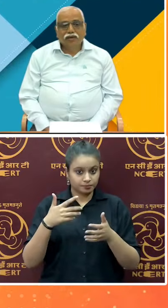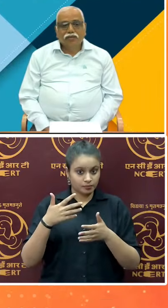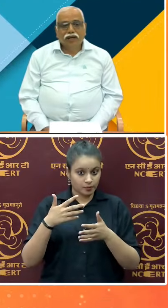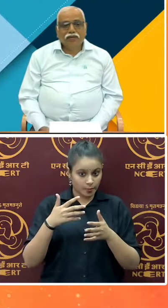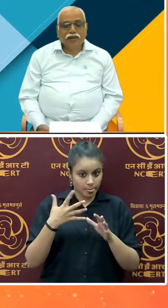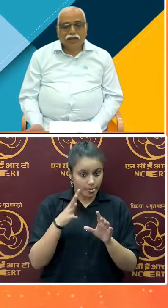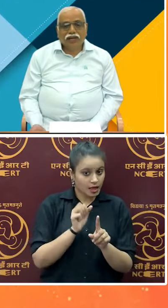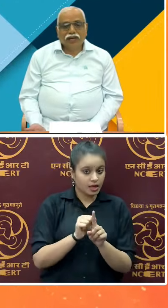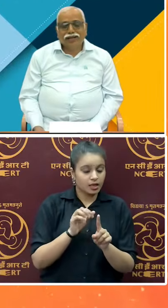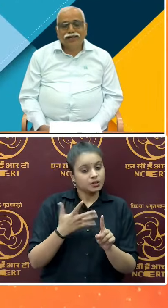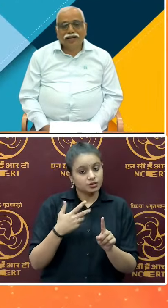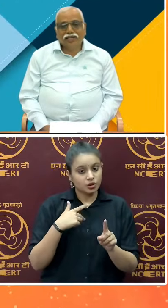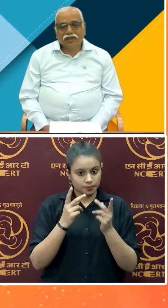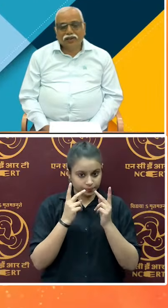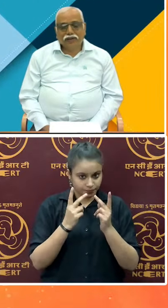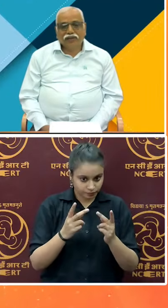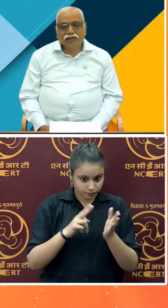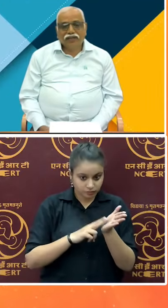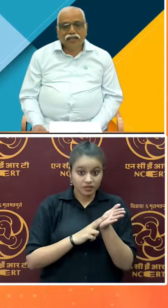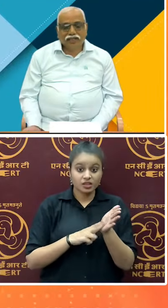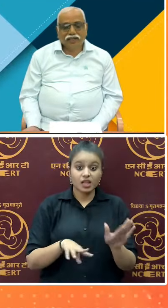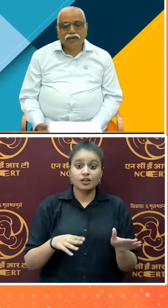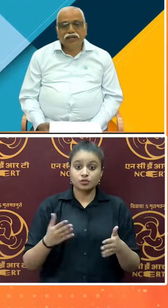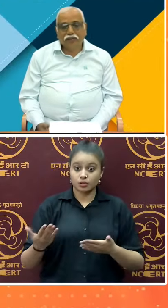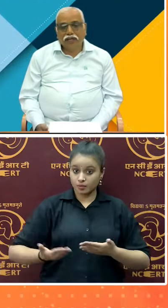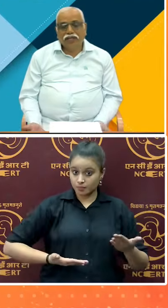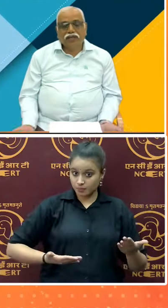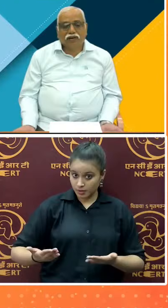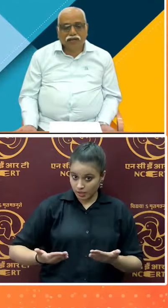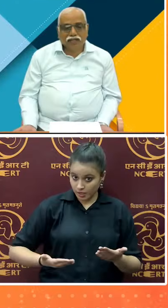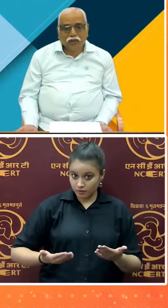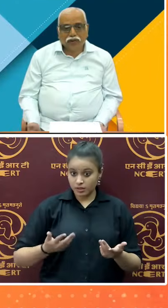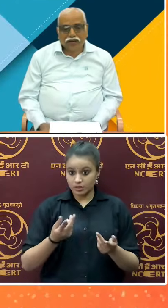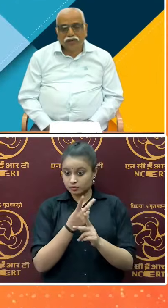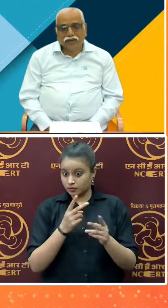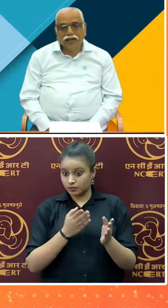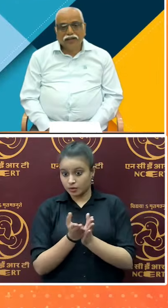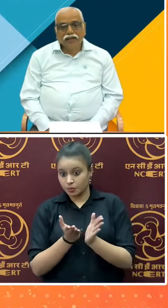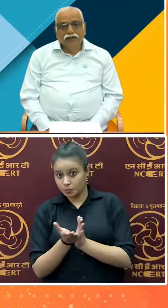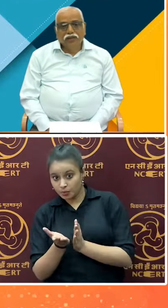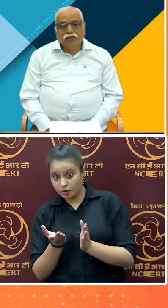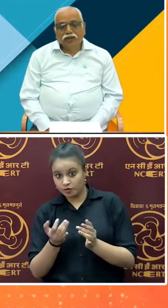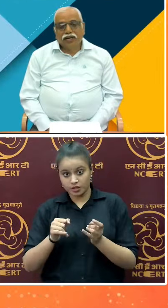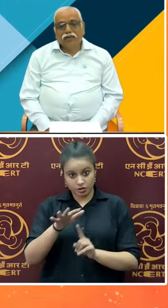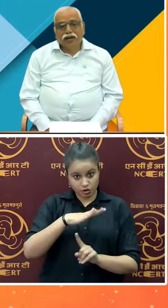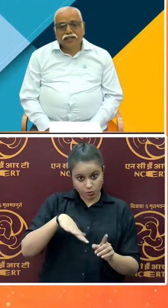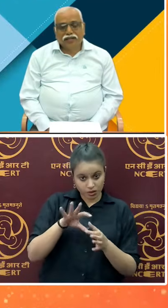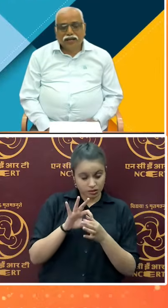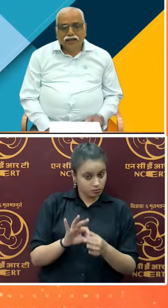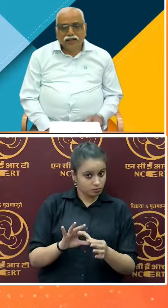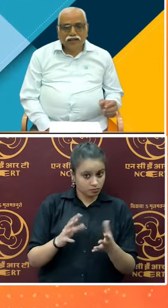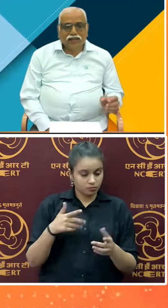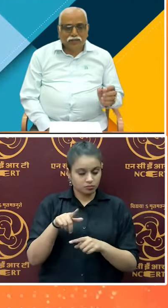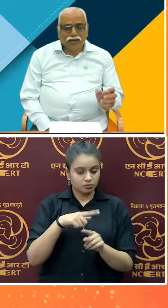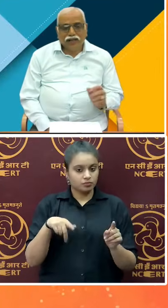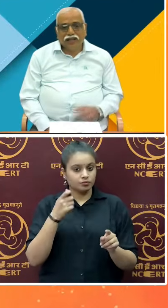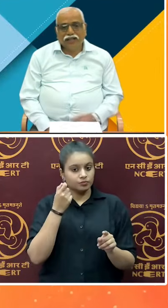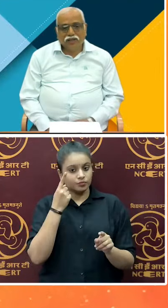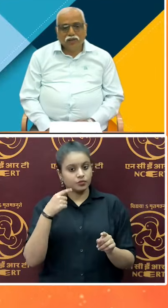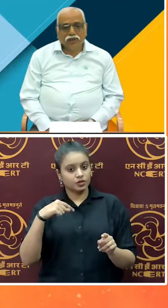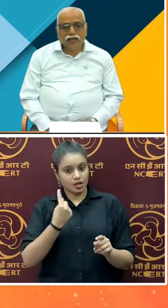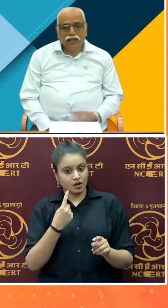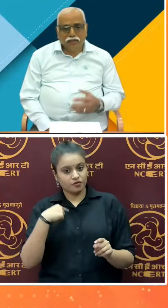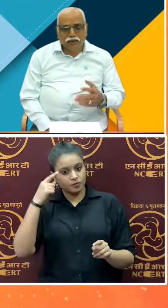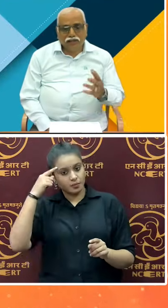symptoms? By looking at their natural behaviors they exhibit in various contexts, or we can do that. So we try to understand these mental